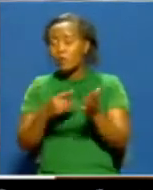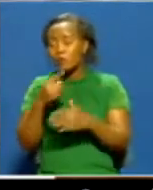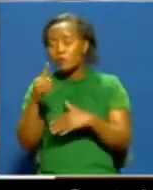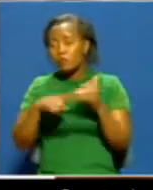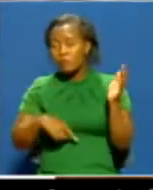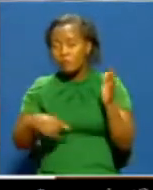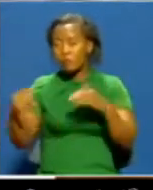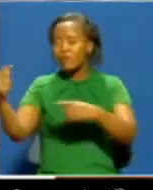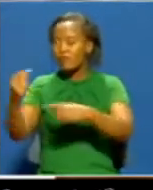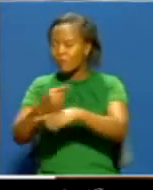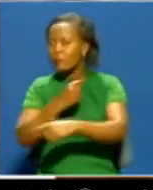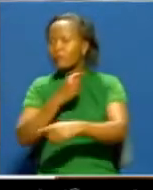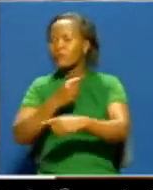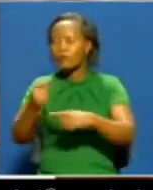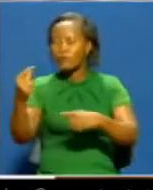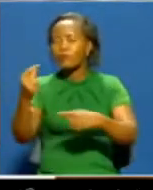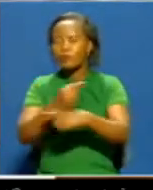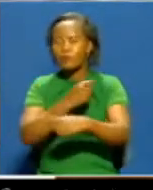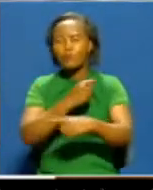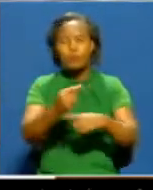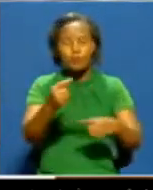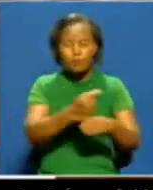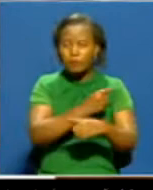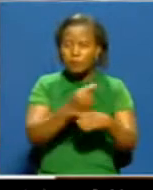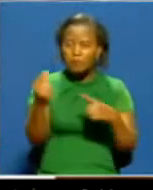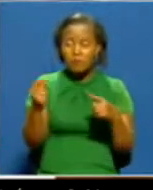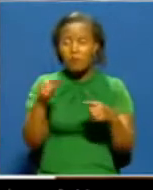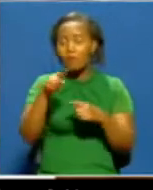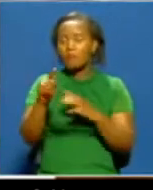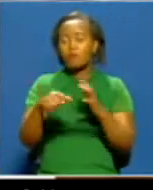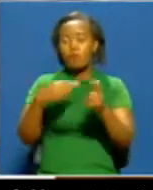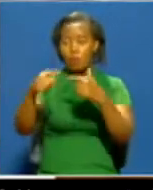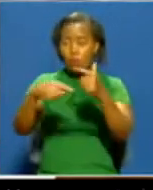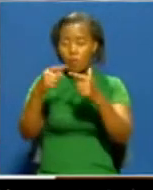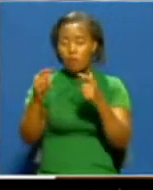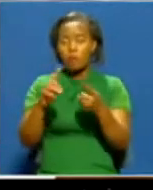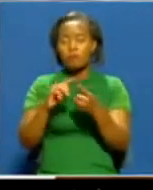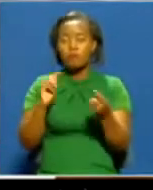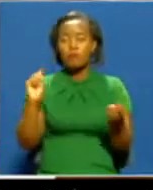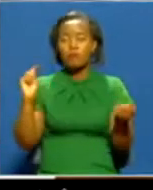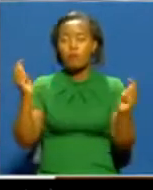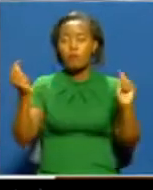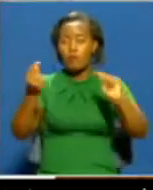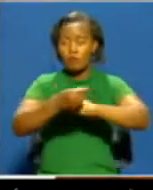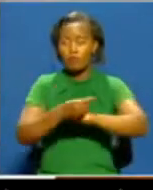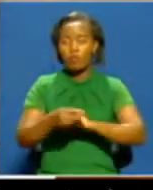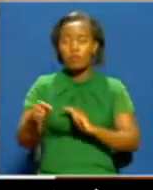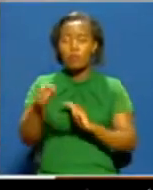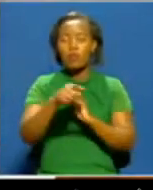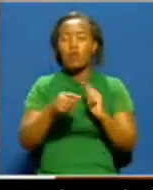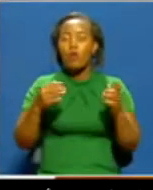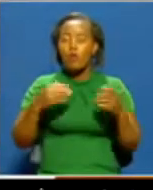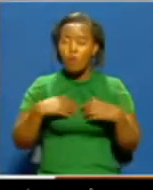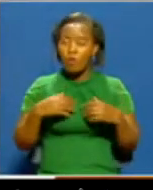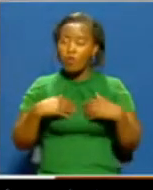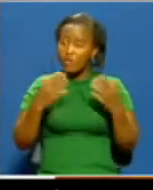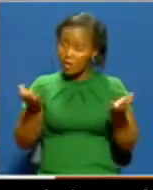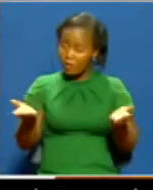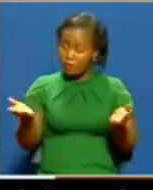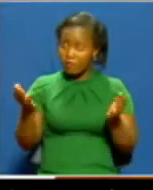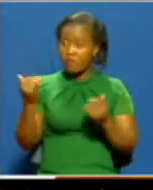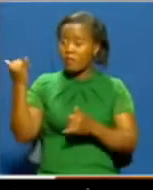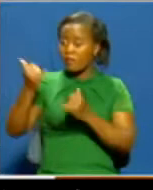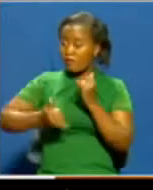know, continuous training. Continuous training is part of the reforms that we are making. And then finally, let's not